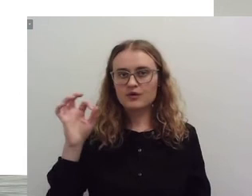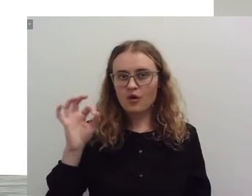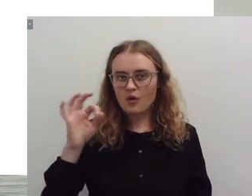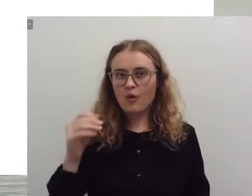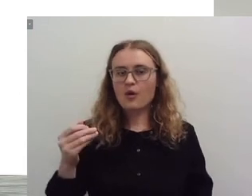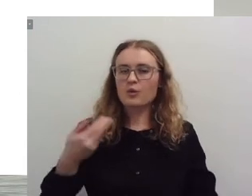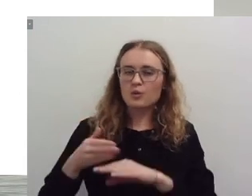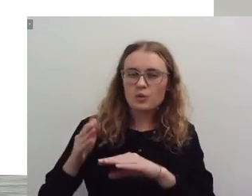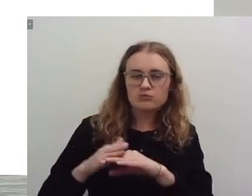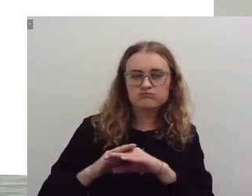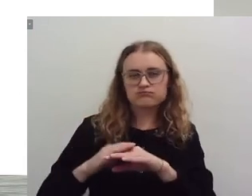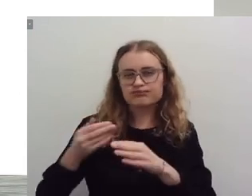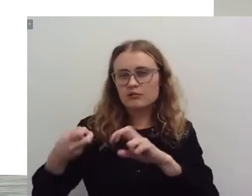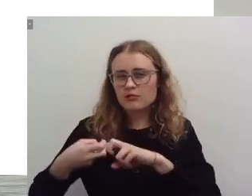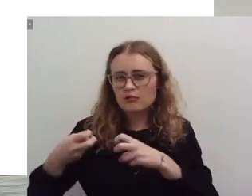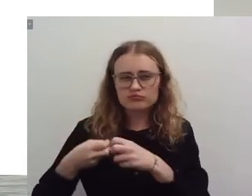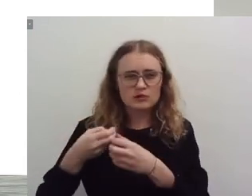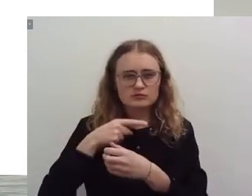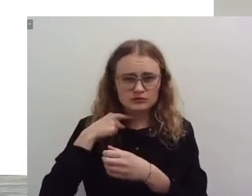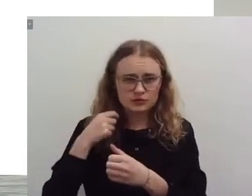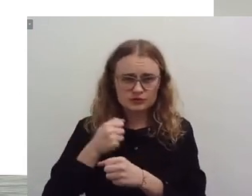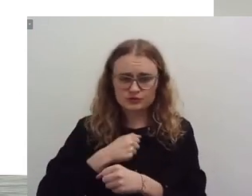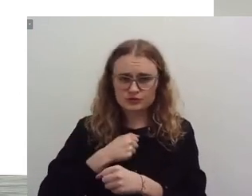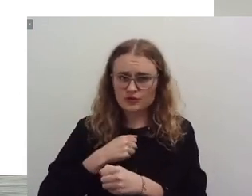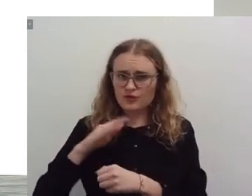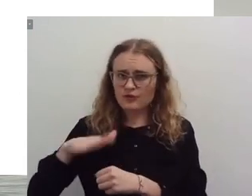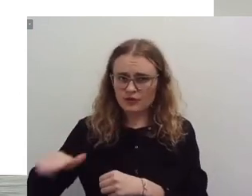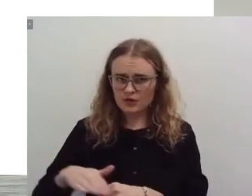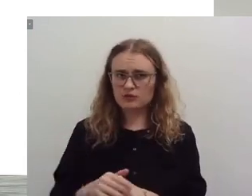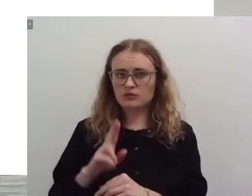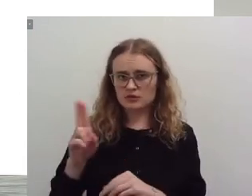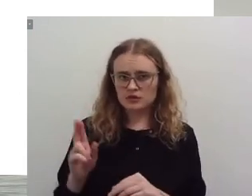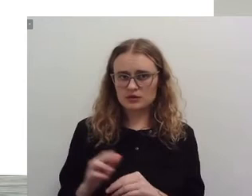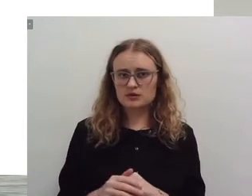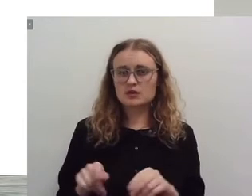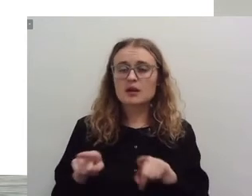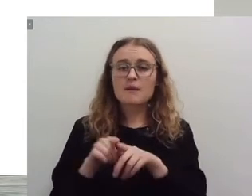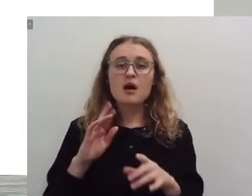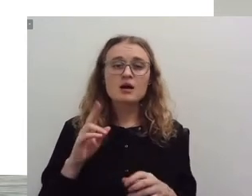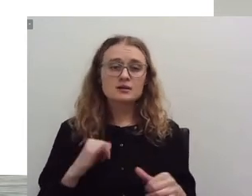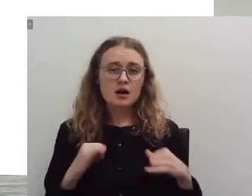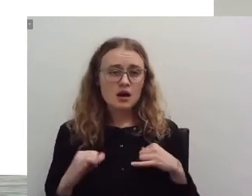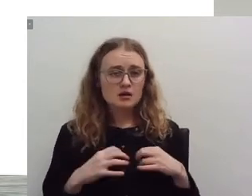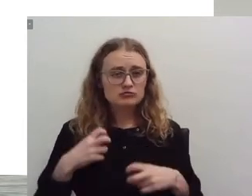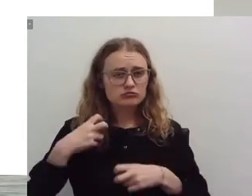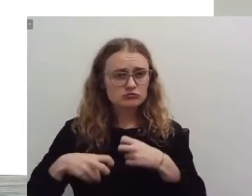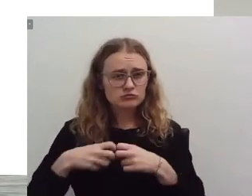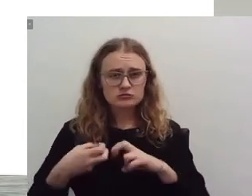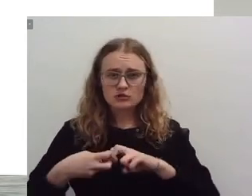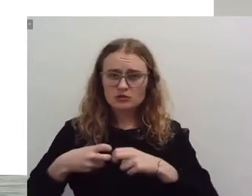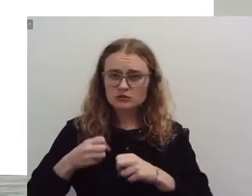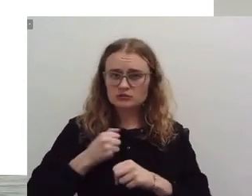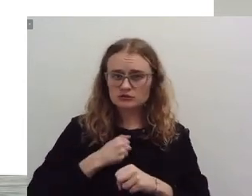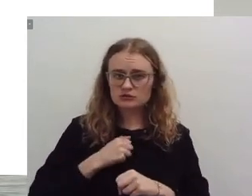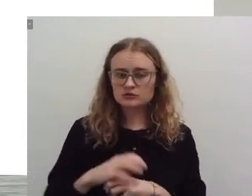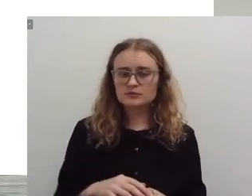the panel, about that it's sometimes easier for society in general to find the sympathy or empathy